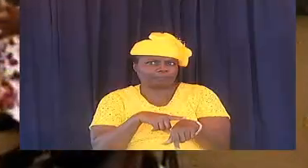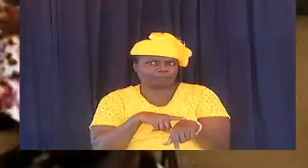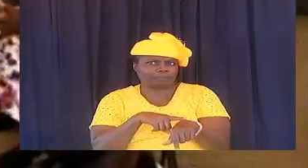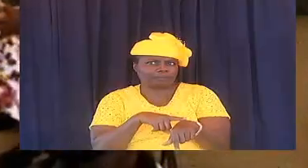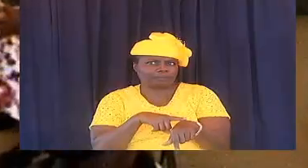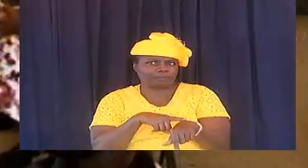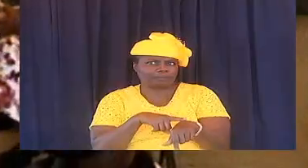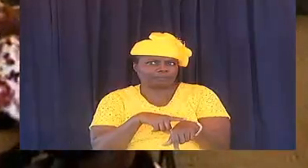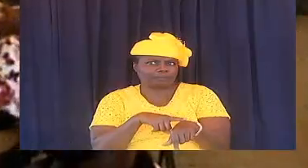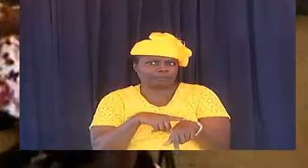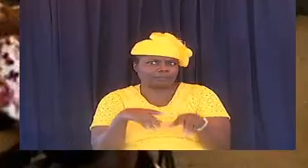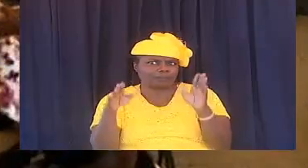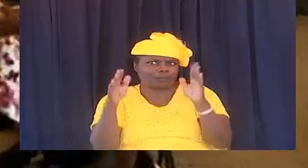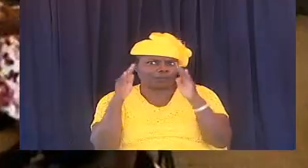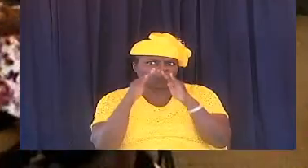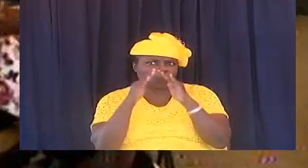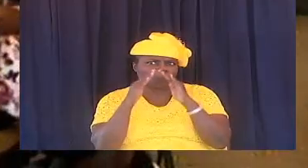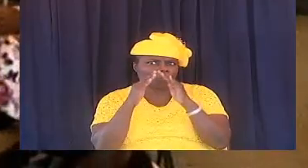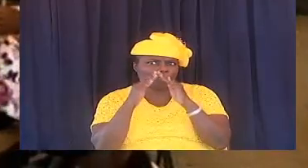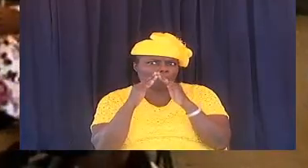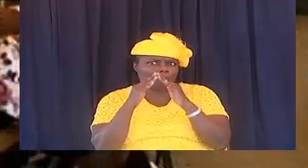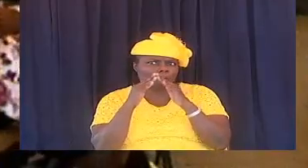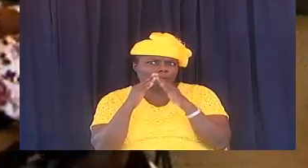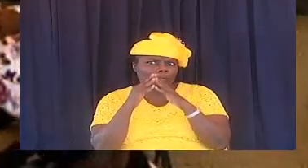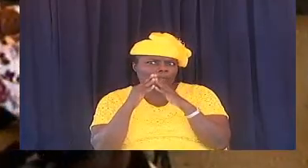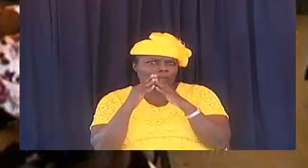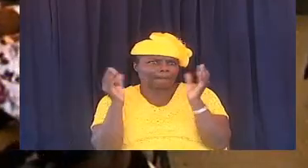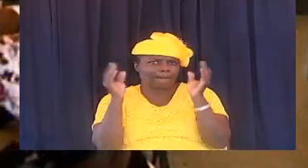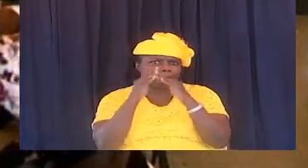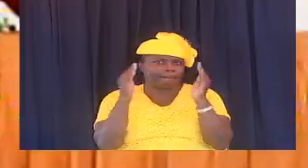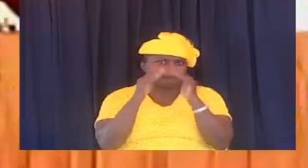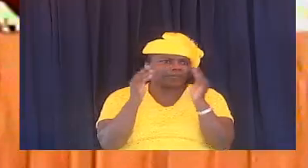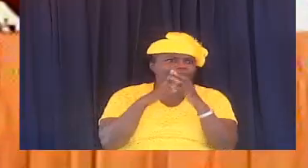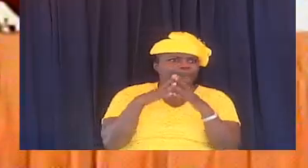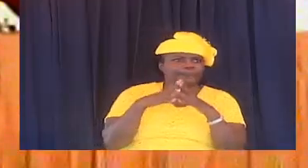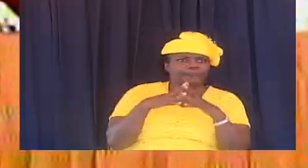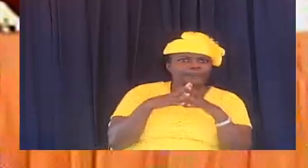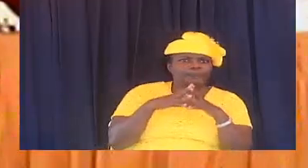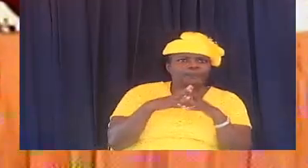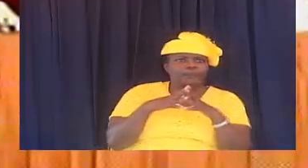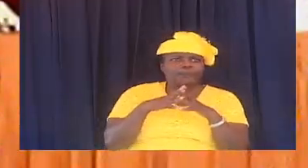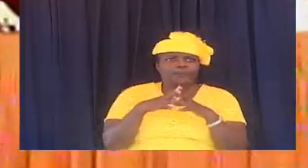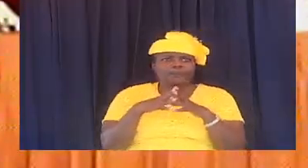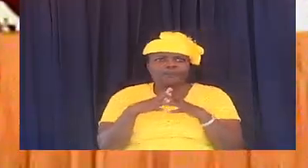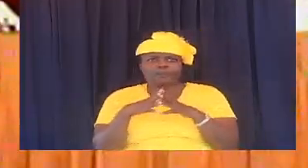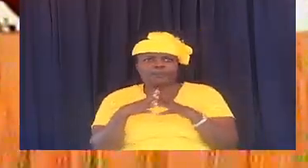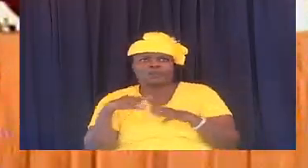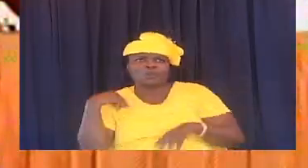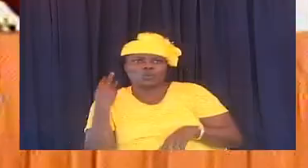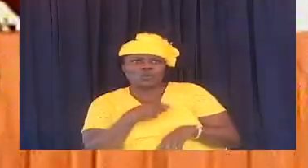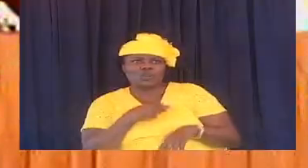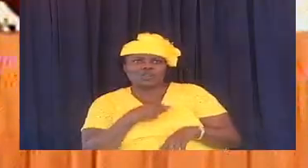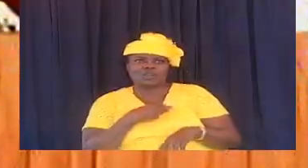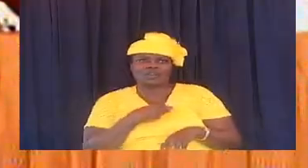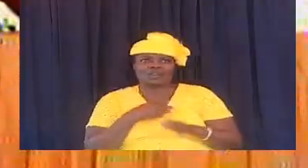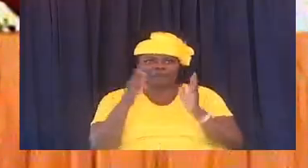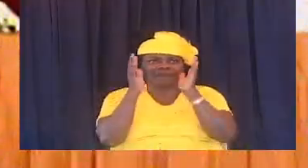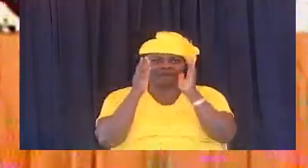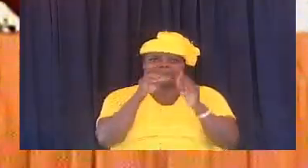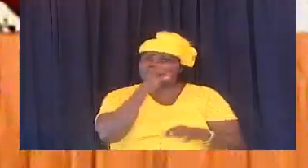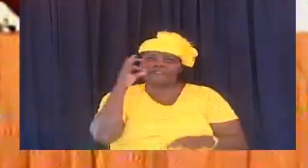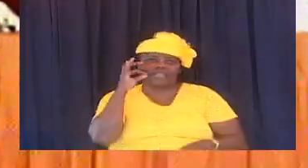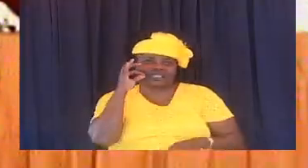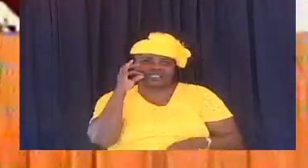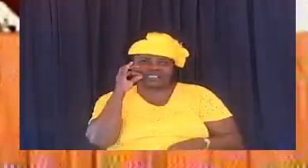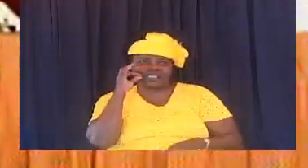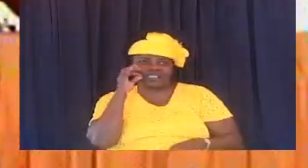the unity as we pray together. A few weeks ago, we were on fasting and prayer for 3 days,